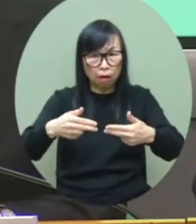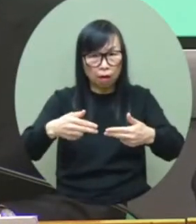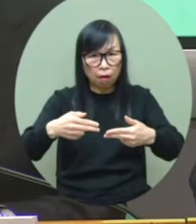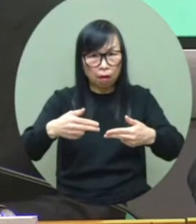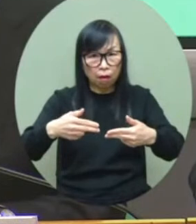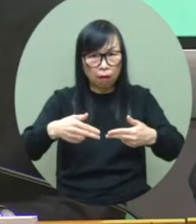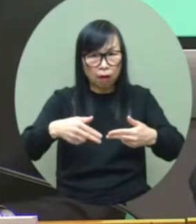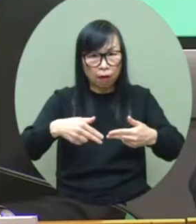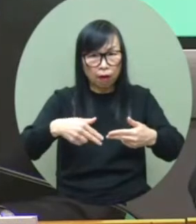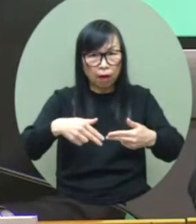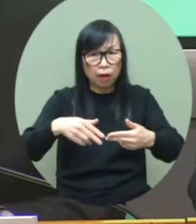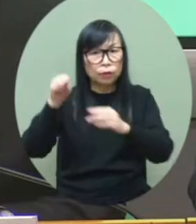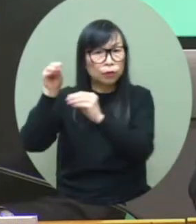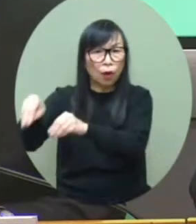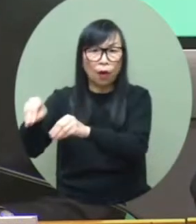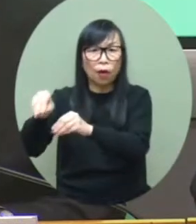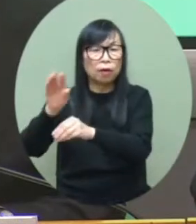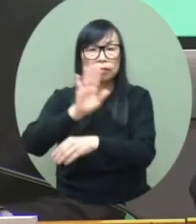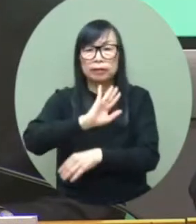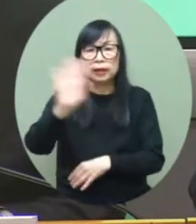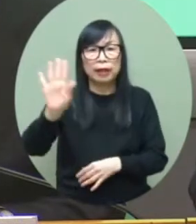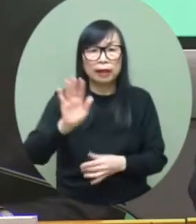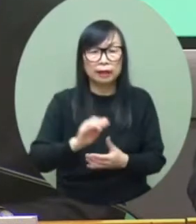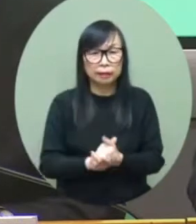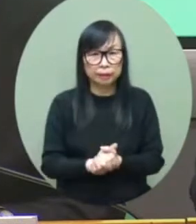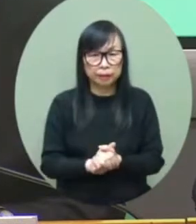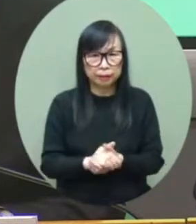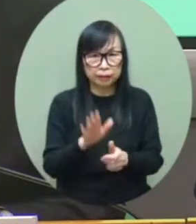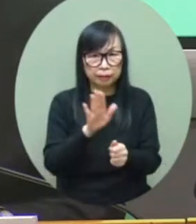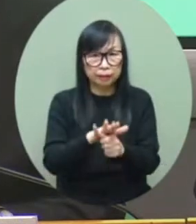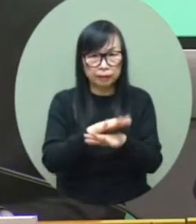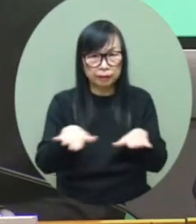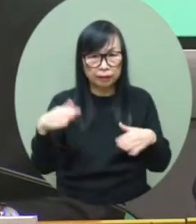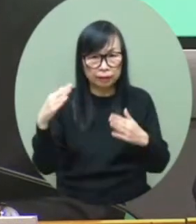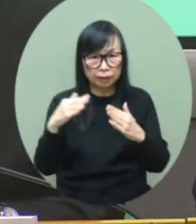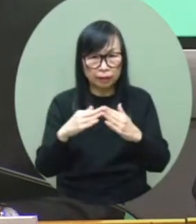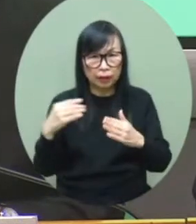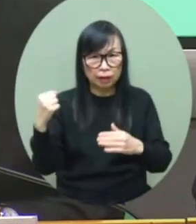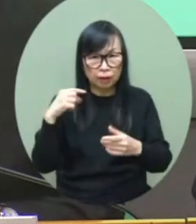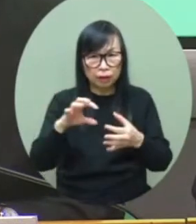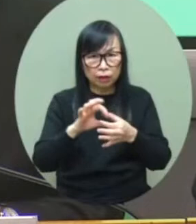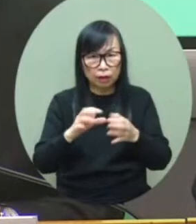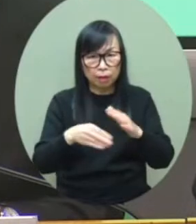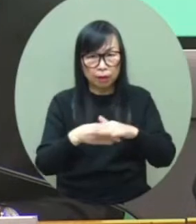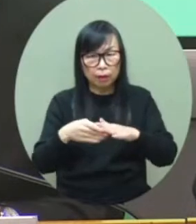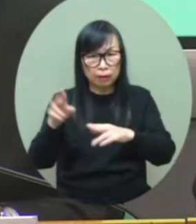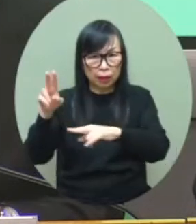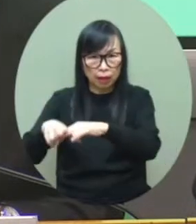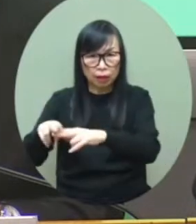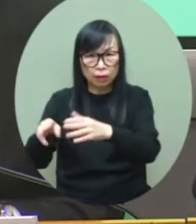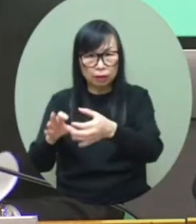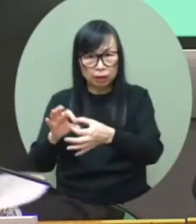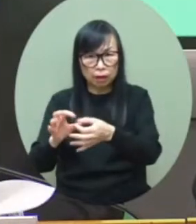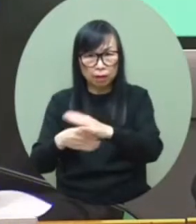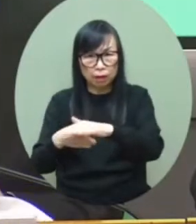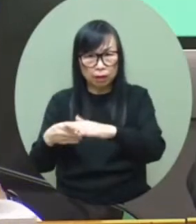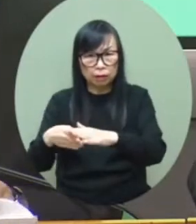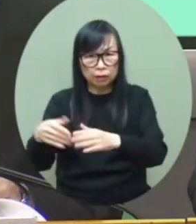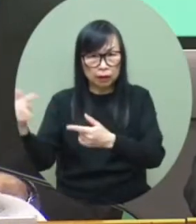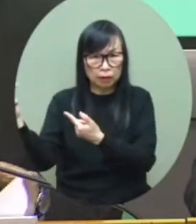reopened land BCPs, all travelers no longer need to make online booking in advance.